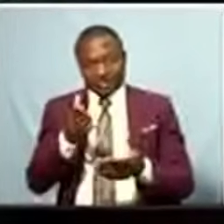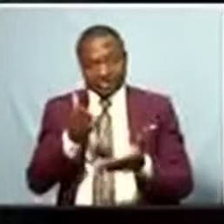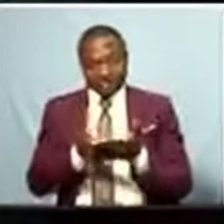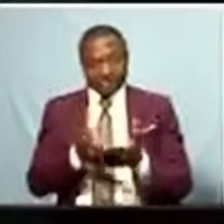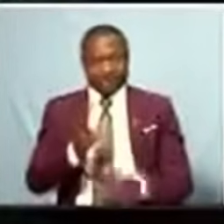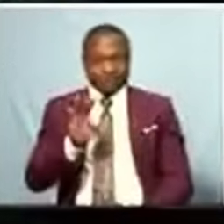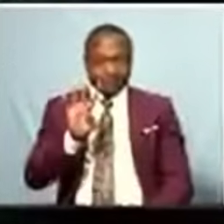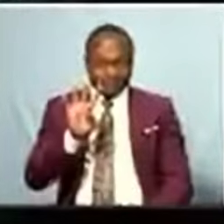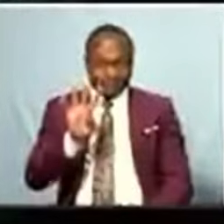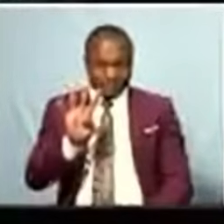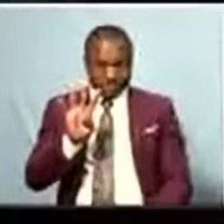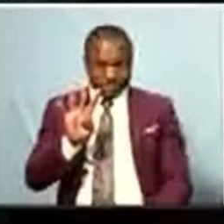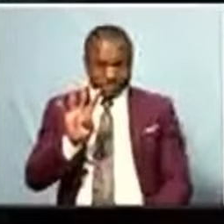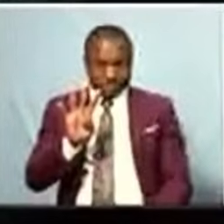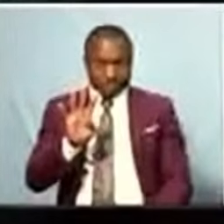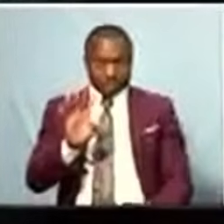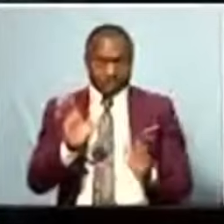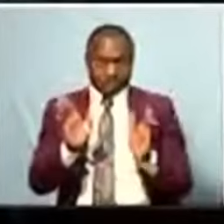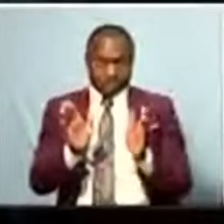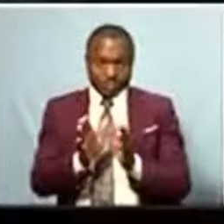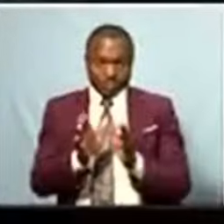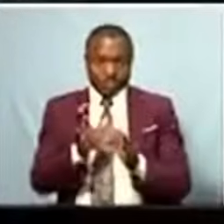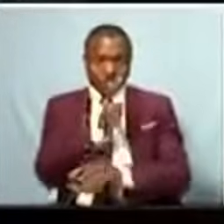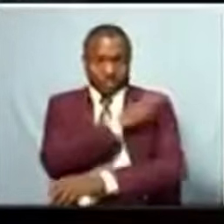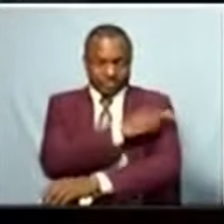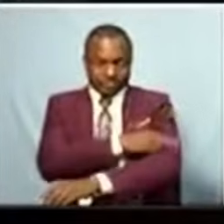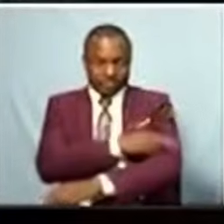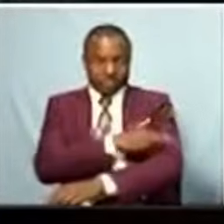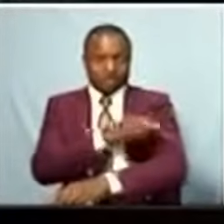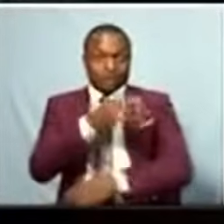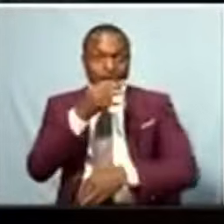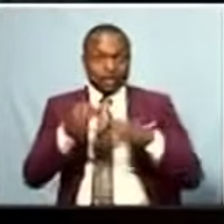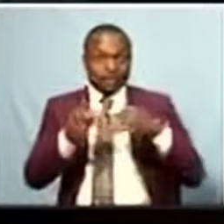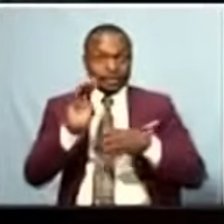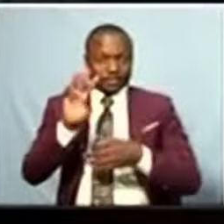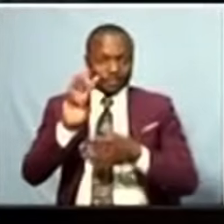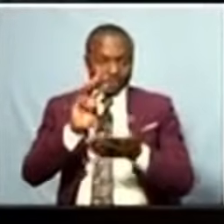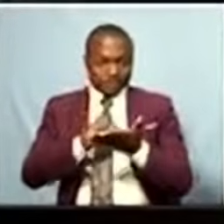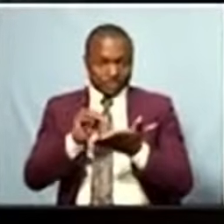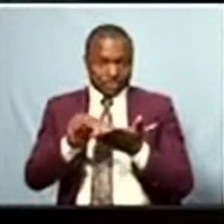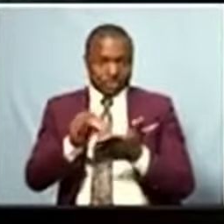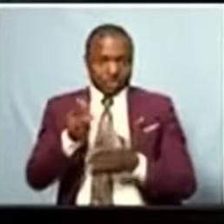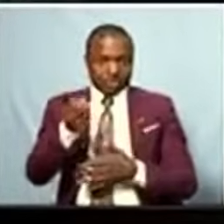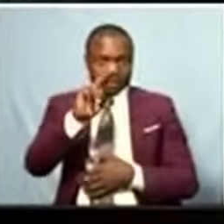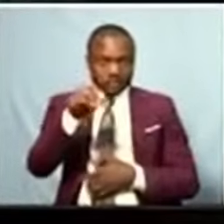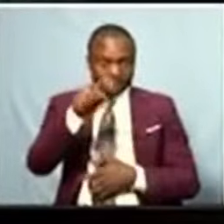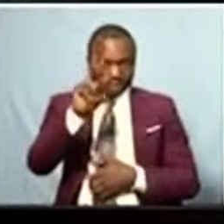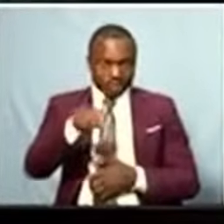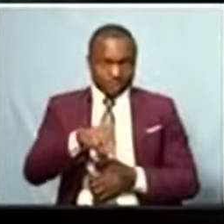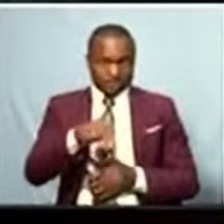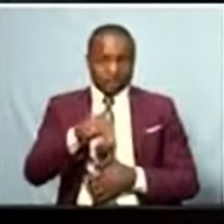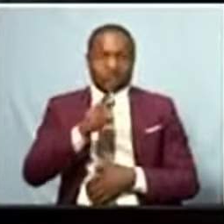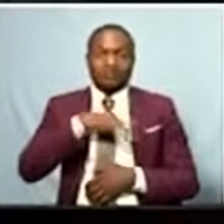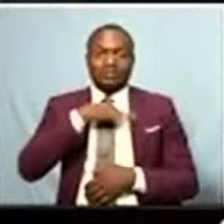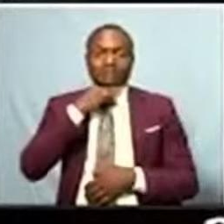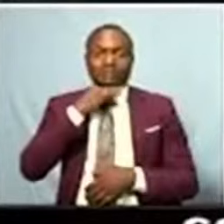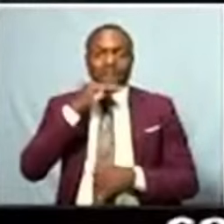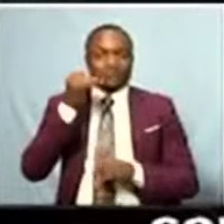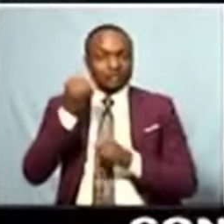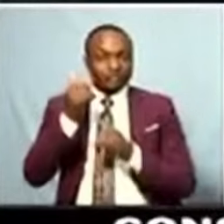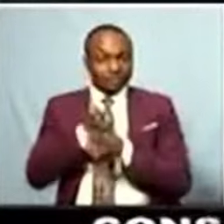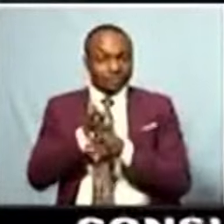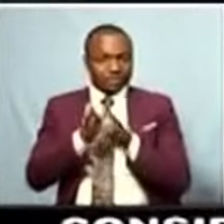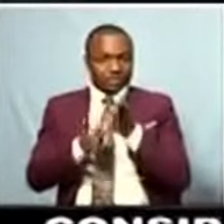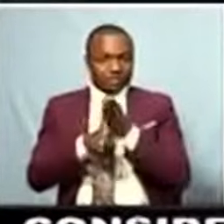4 remaining mini hospitals. So I was asking whether the $4 million would be sufficient to construct the 4